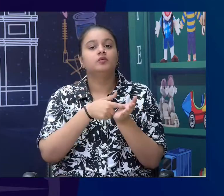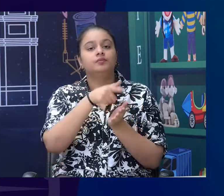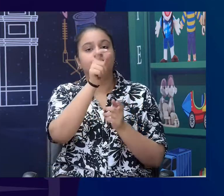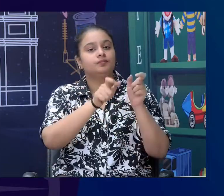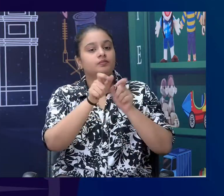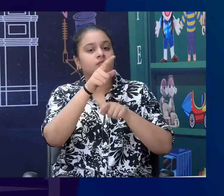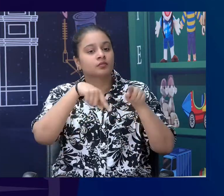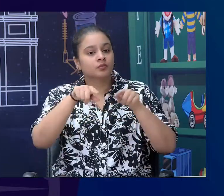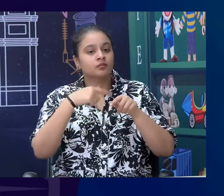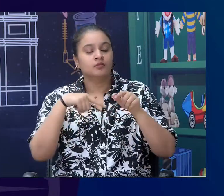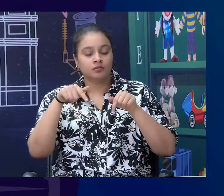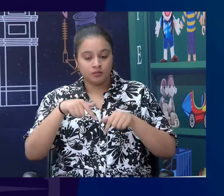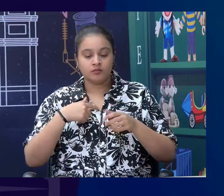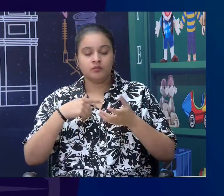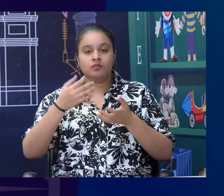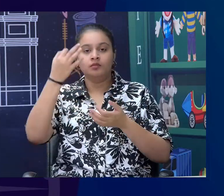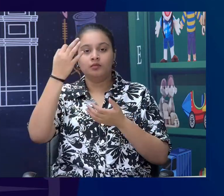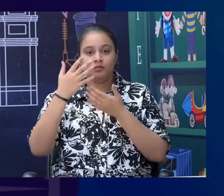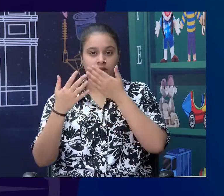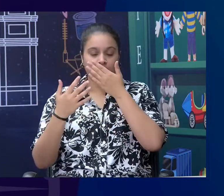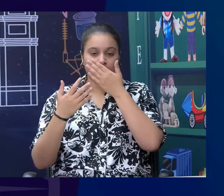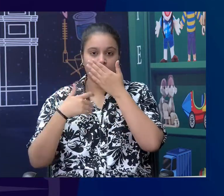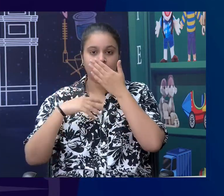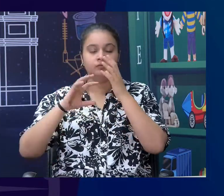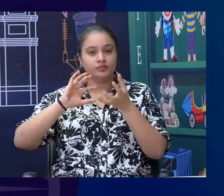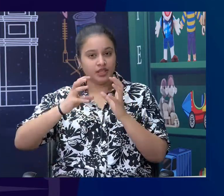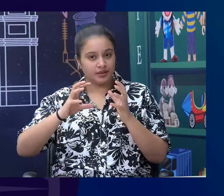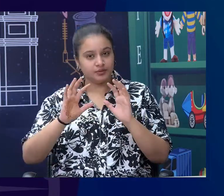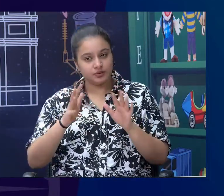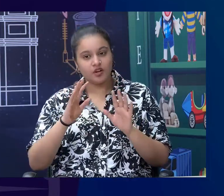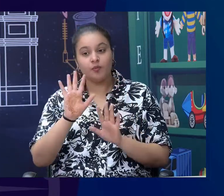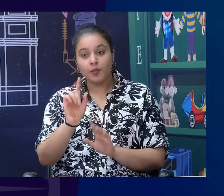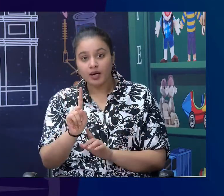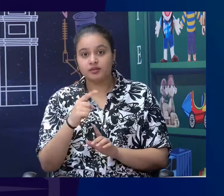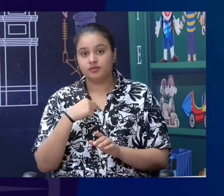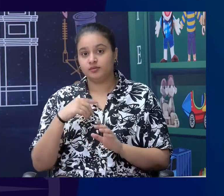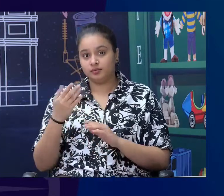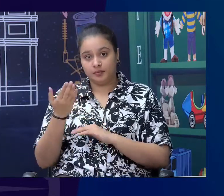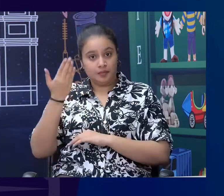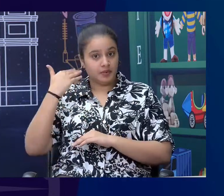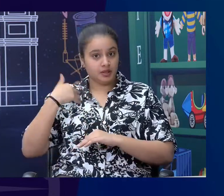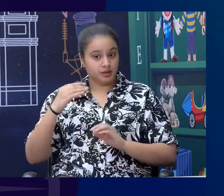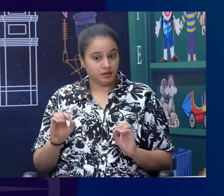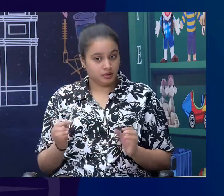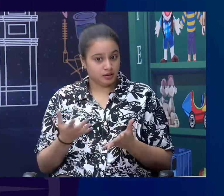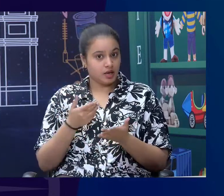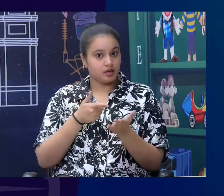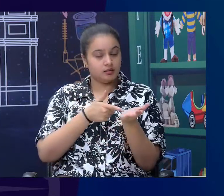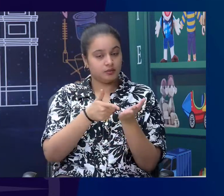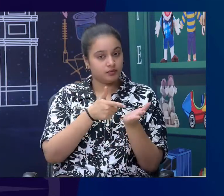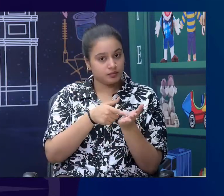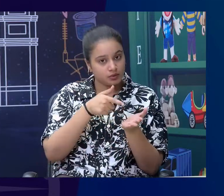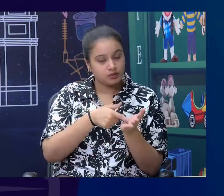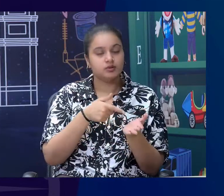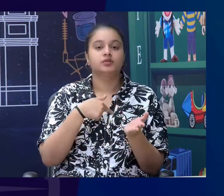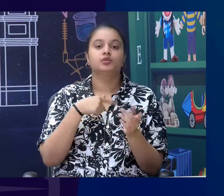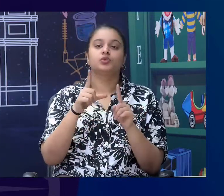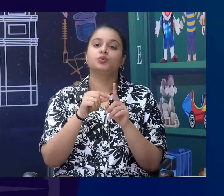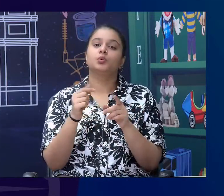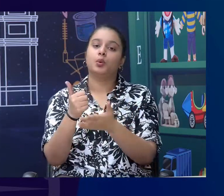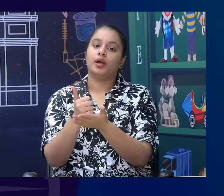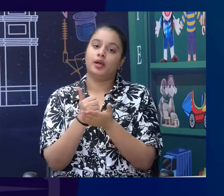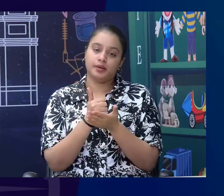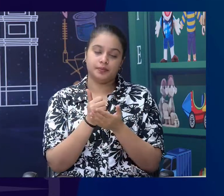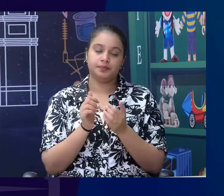Now we have modern technologies, but when we initially started farming, all the plowing was done with the help of ox. Right.